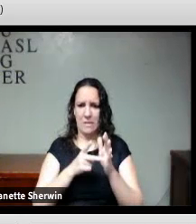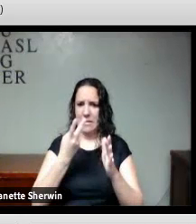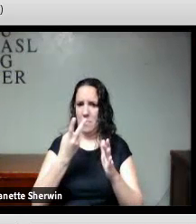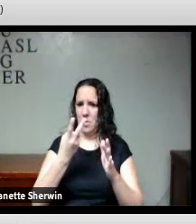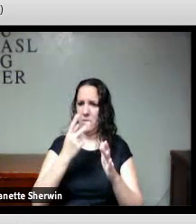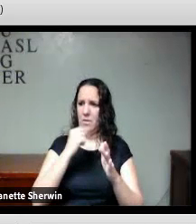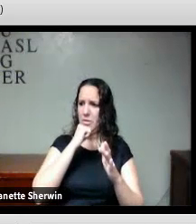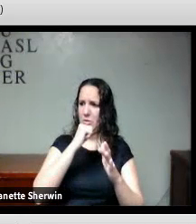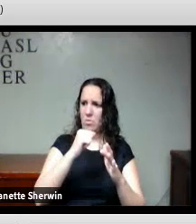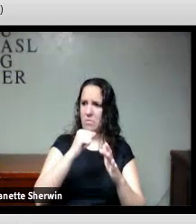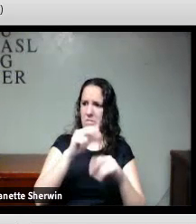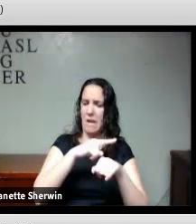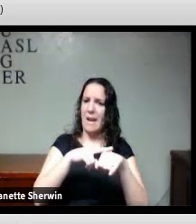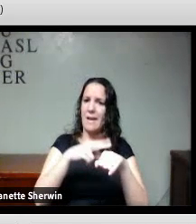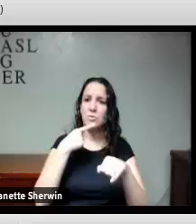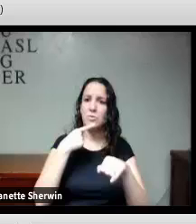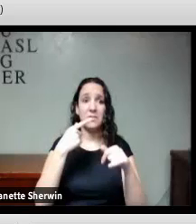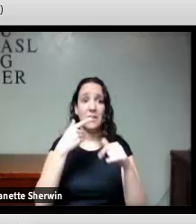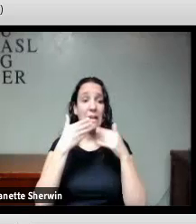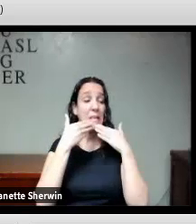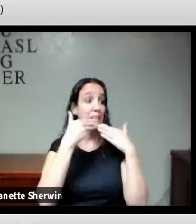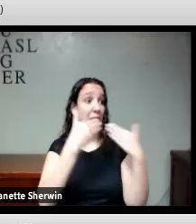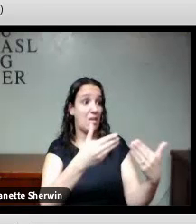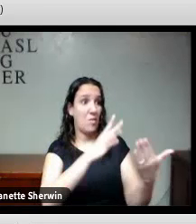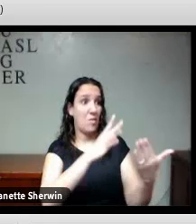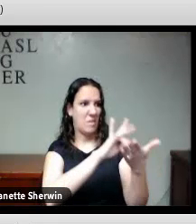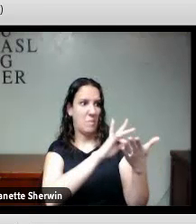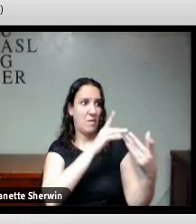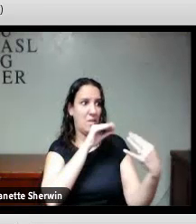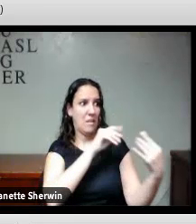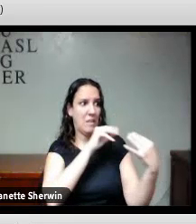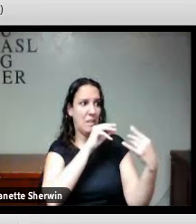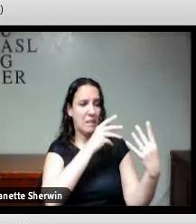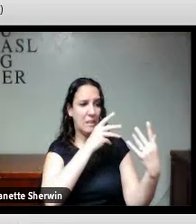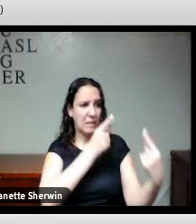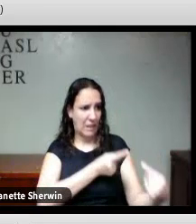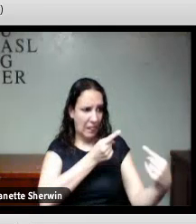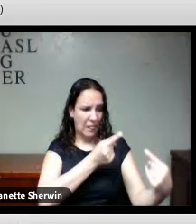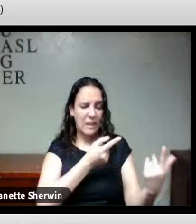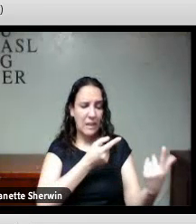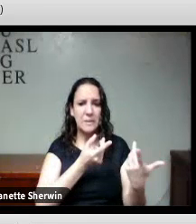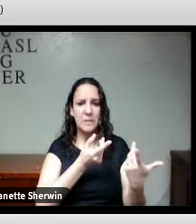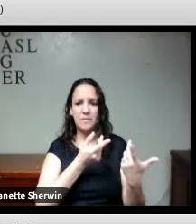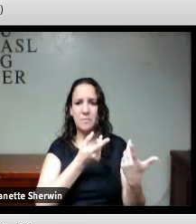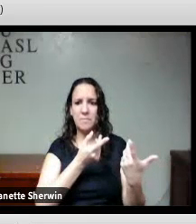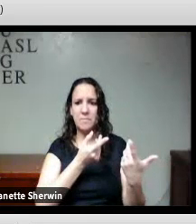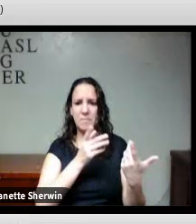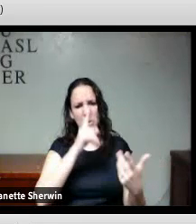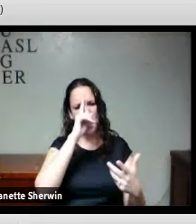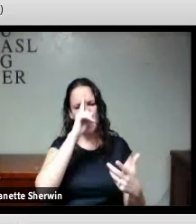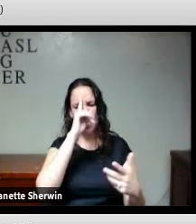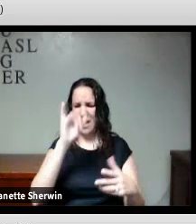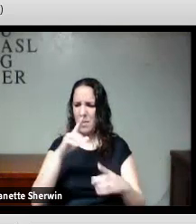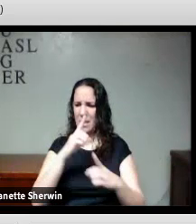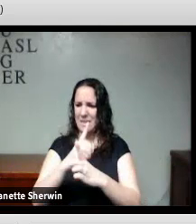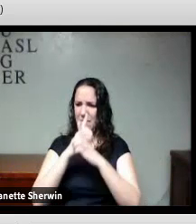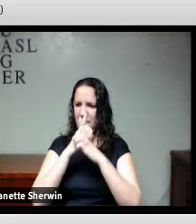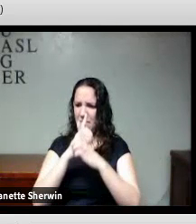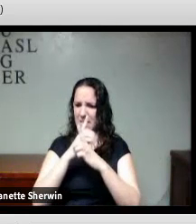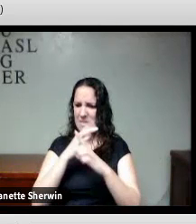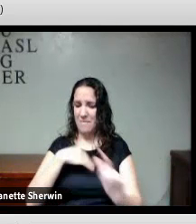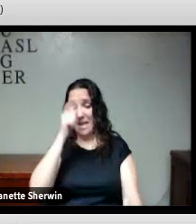somebody to say thank you in the midst of a negative situation. But when we think about that defensiveness that comes up in us, that ego that comes